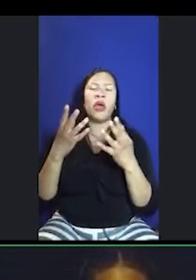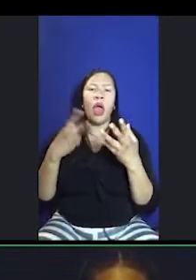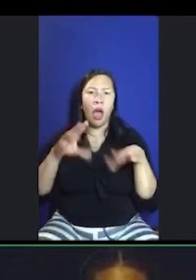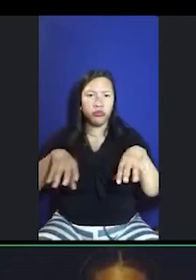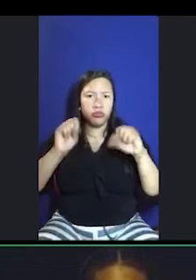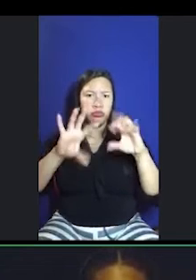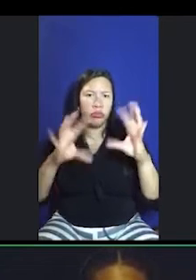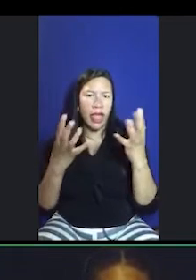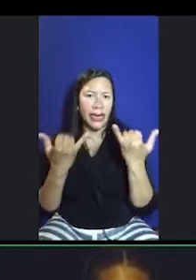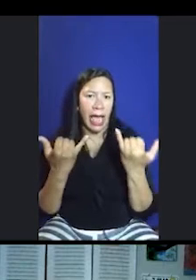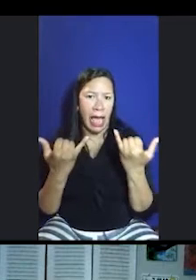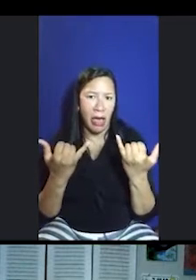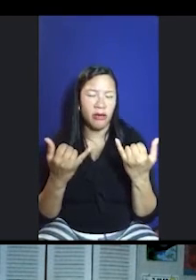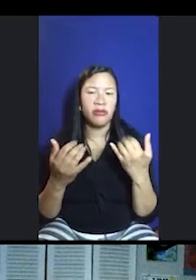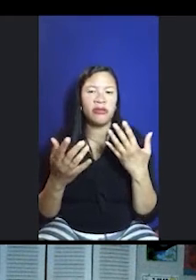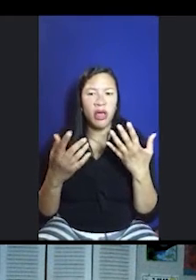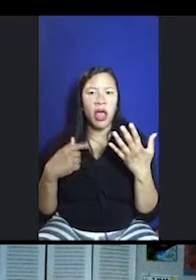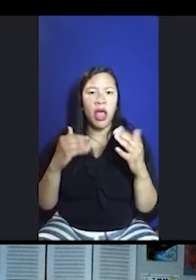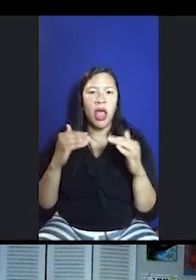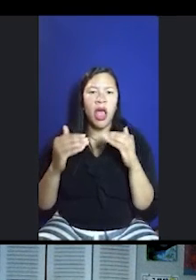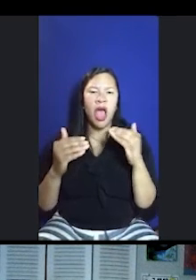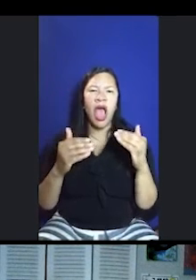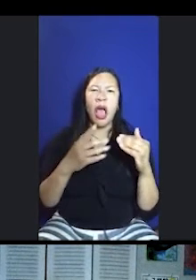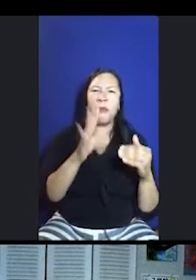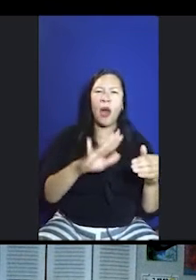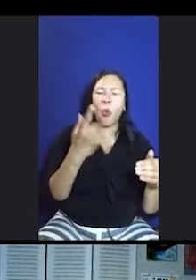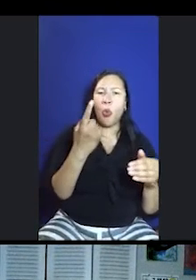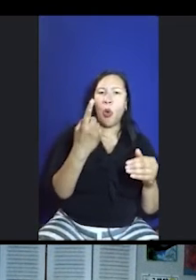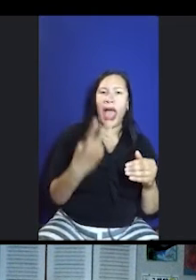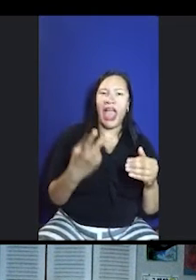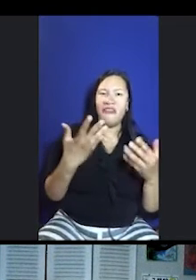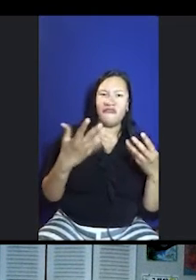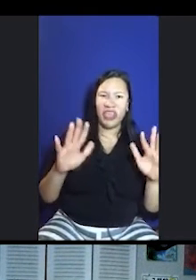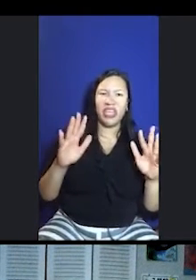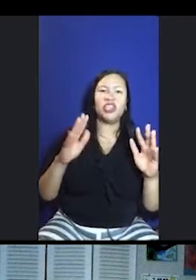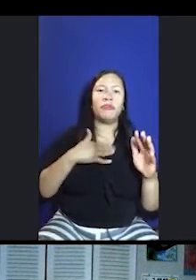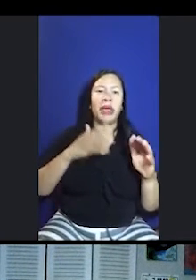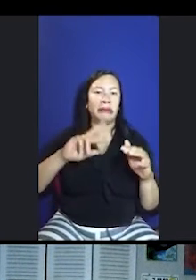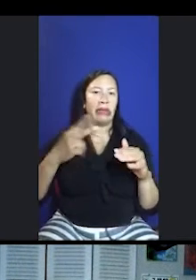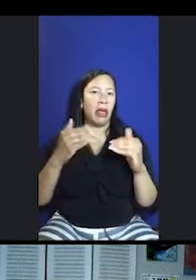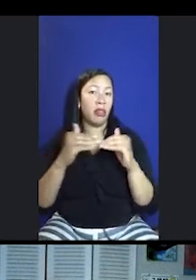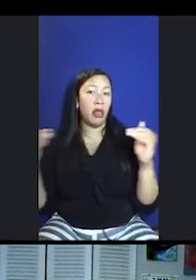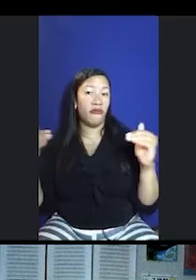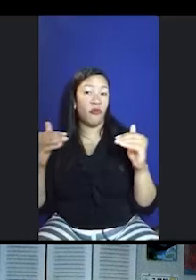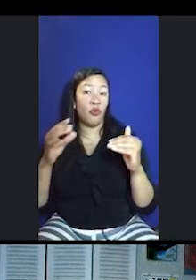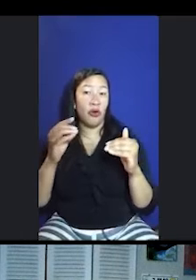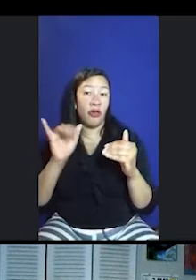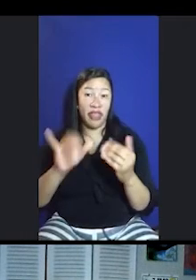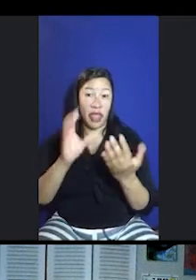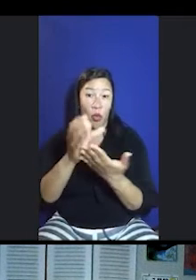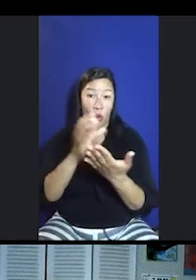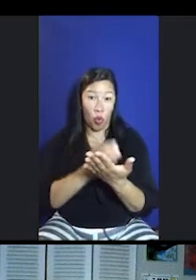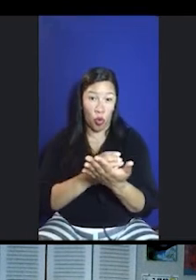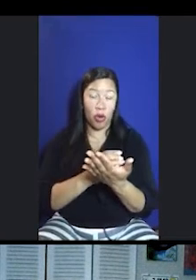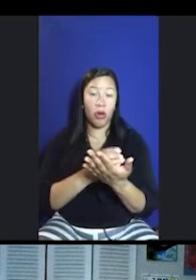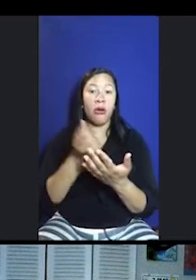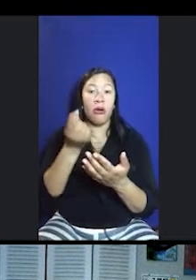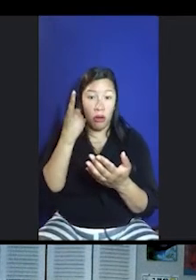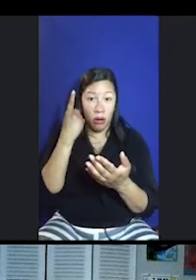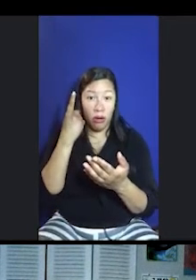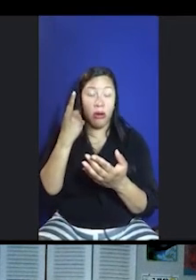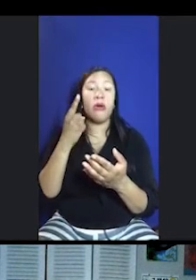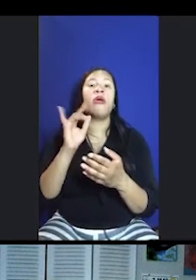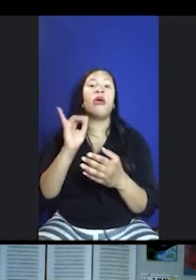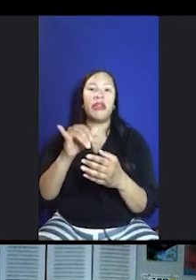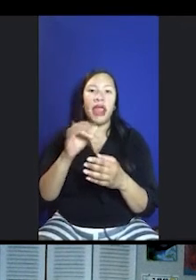now. I'm a little over halfway finished with the second level of the course. But with hypnotherapy, you're